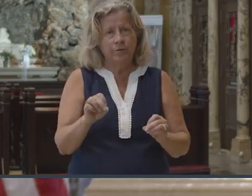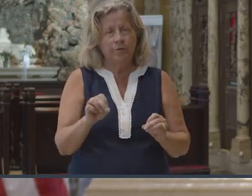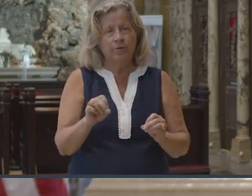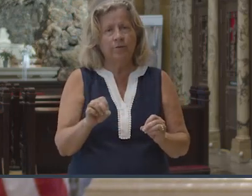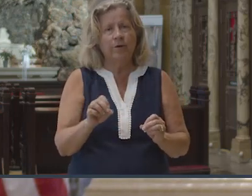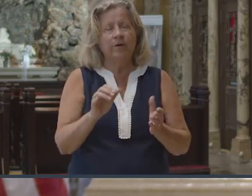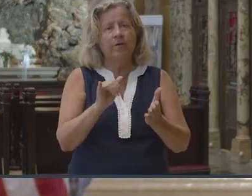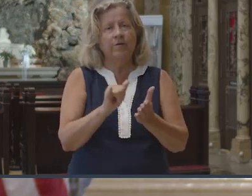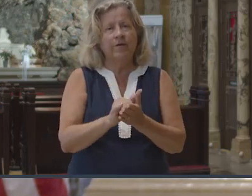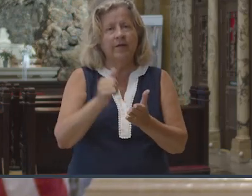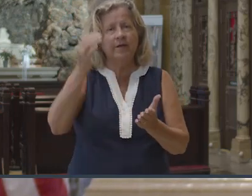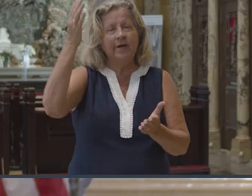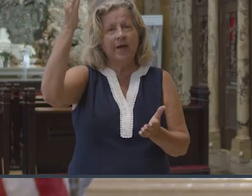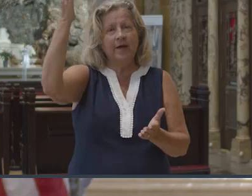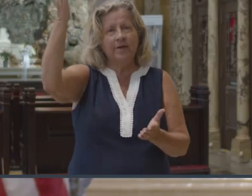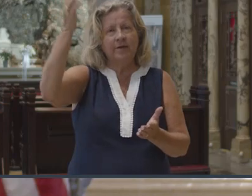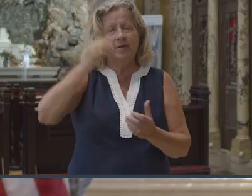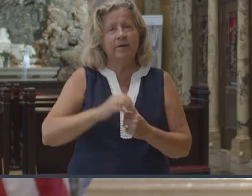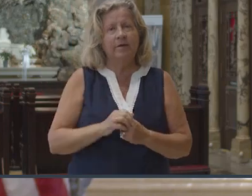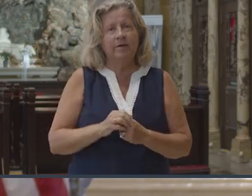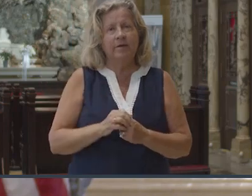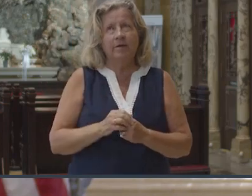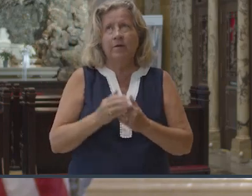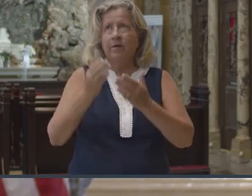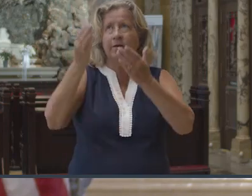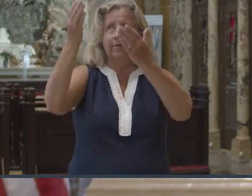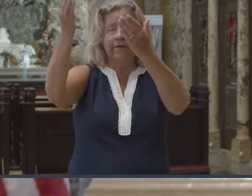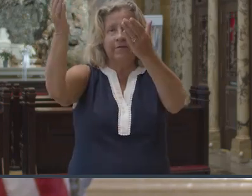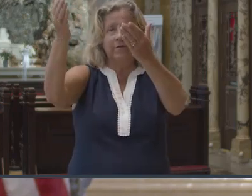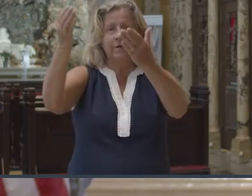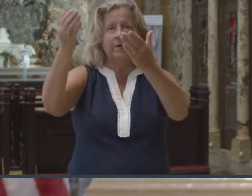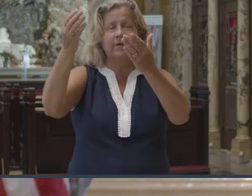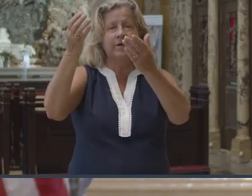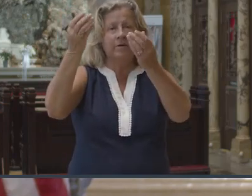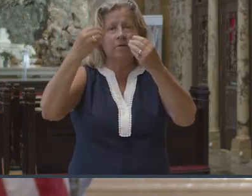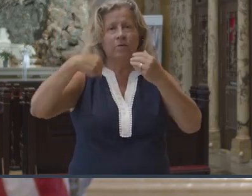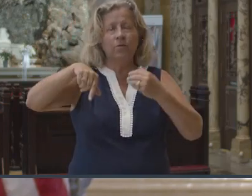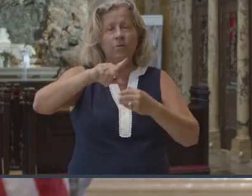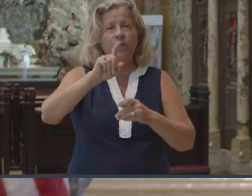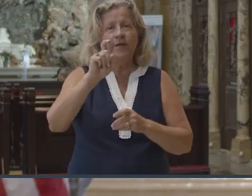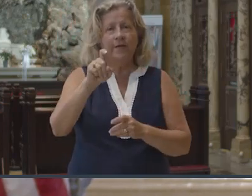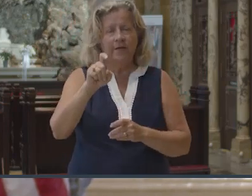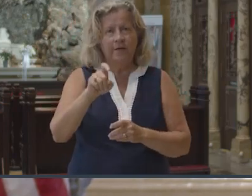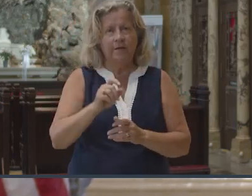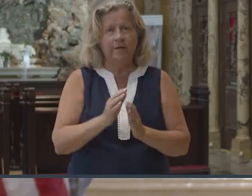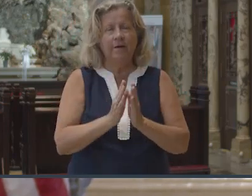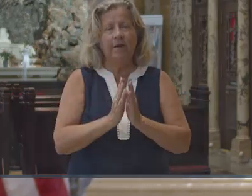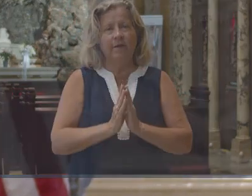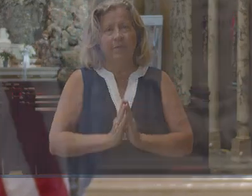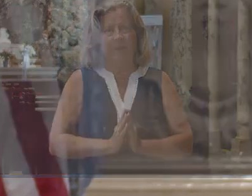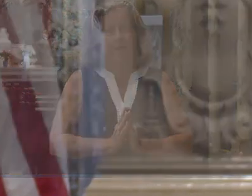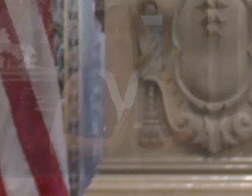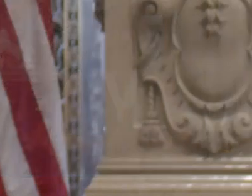with God, we have everything that we need. Amen.